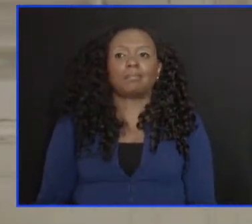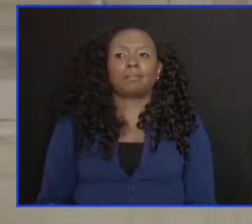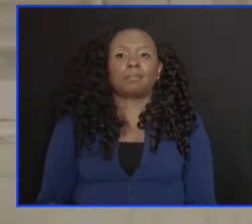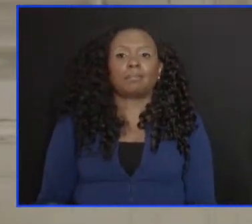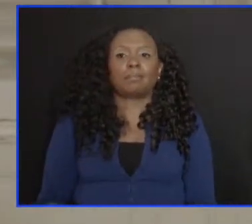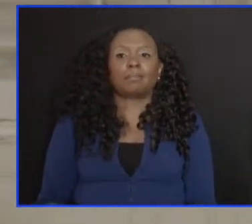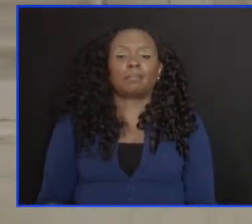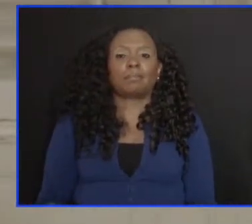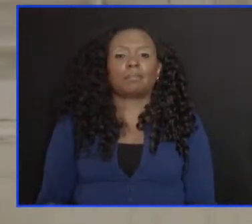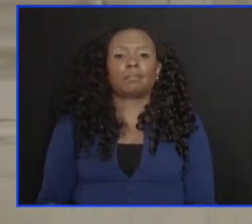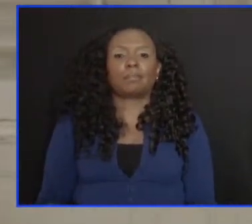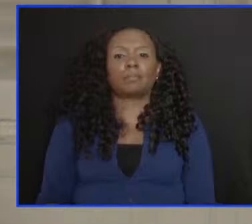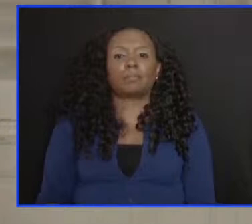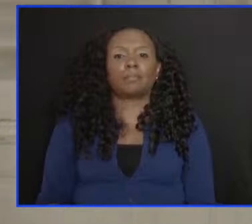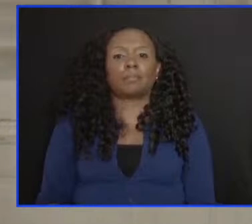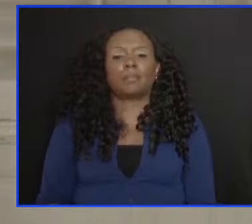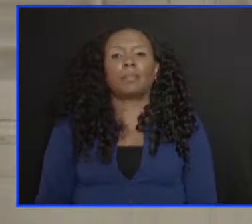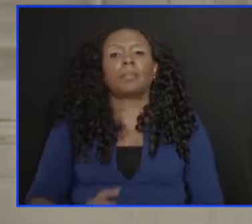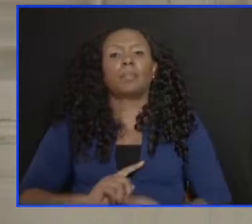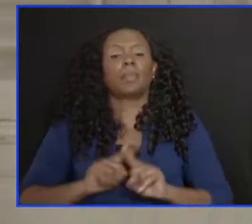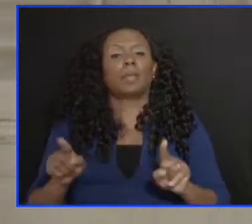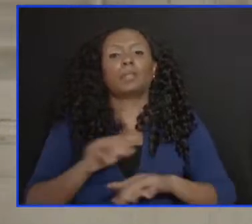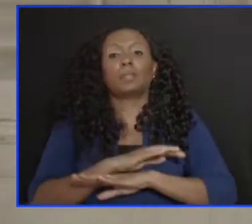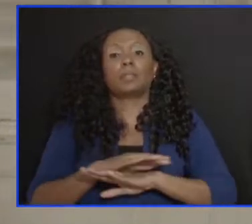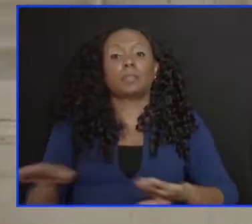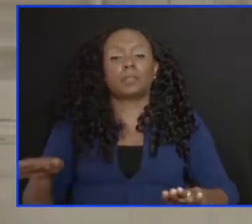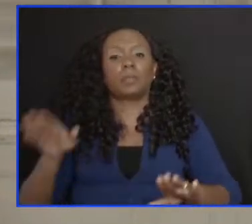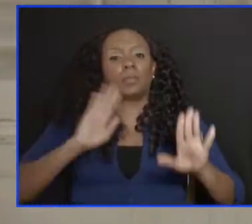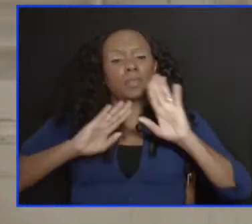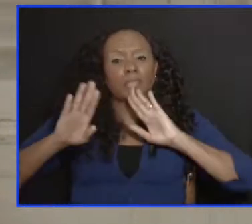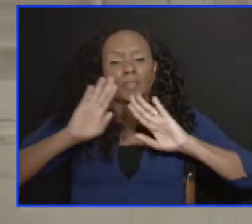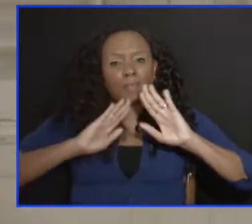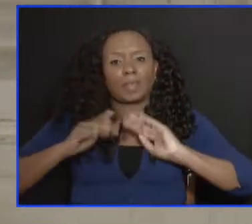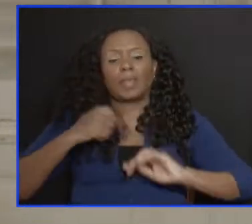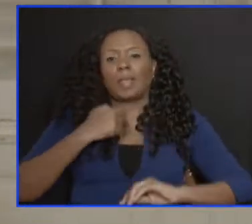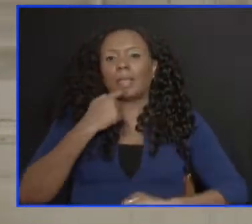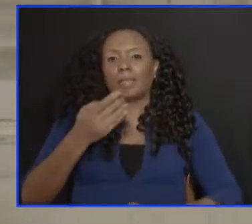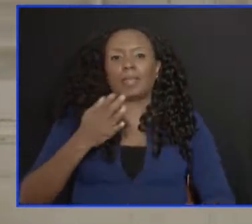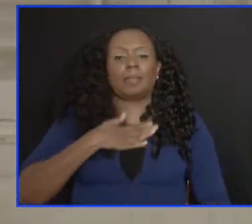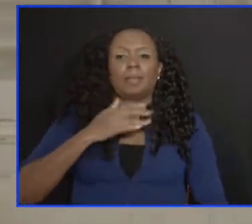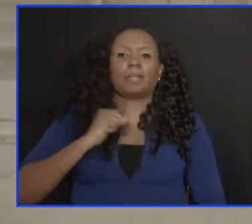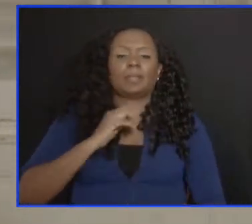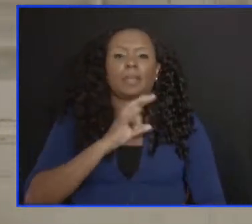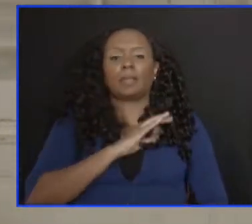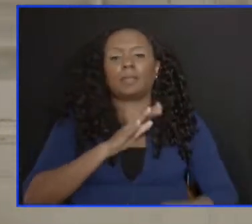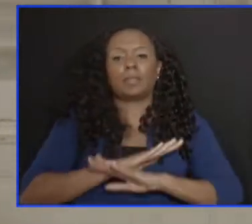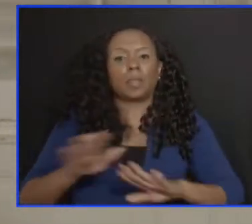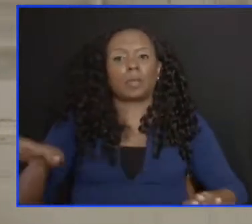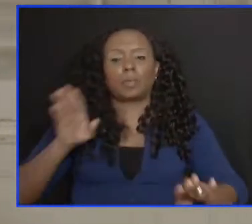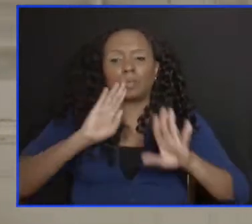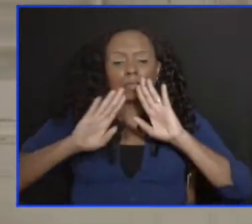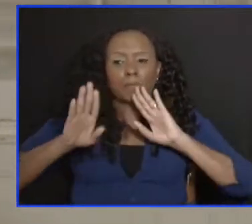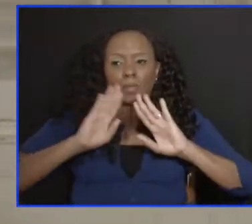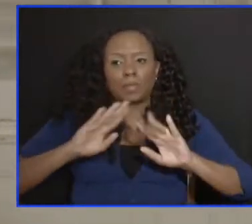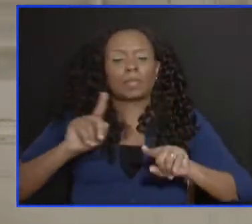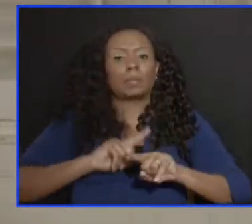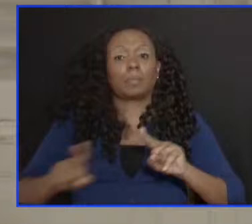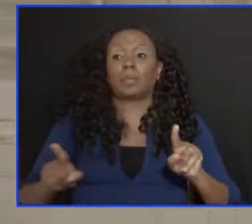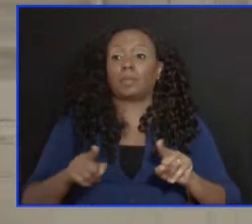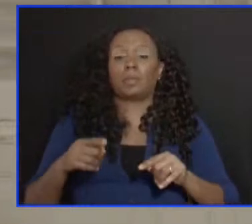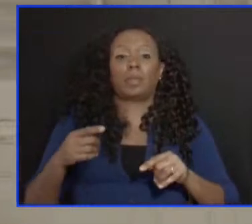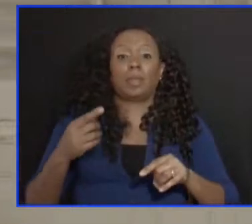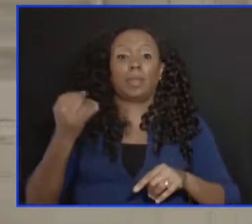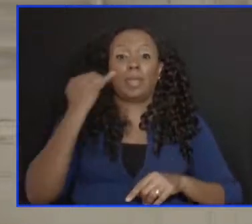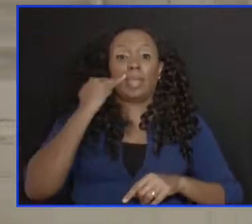last part of the question, is not to get frustrated, but to use every difficulty, to use